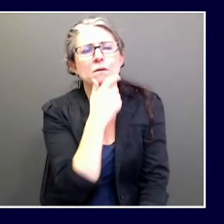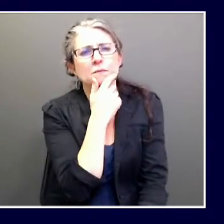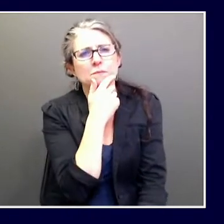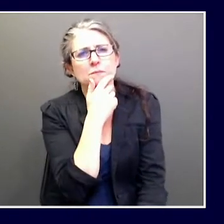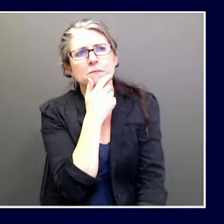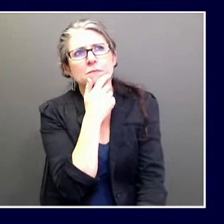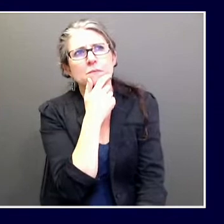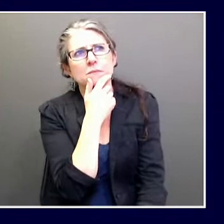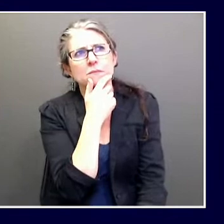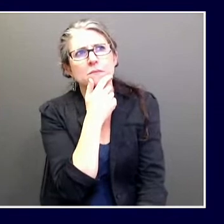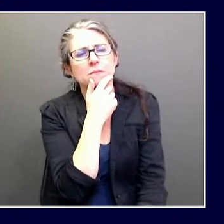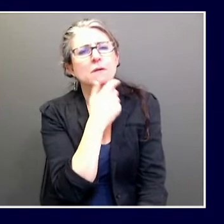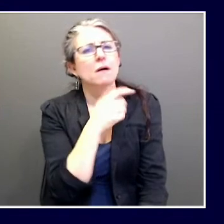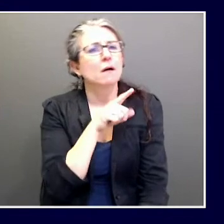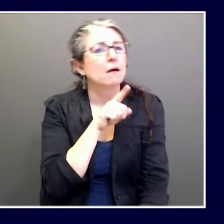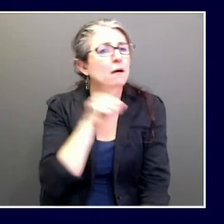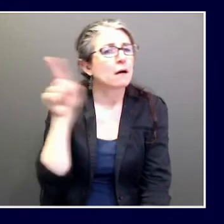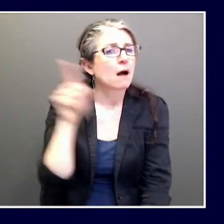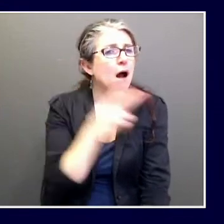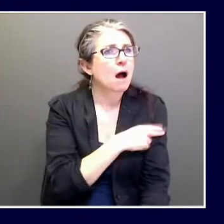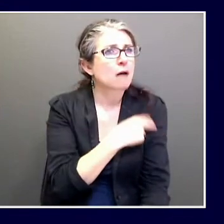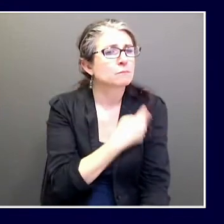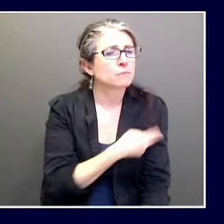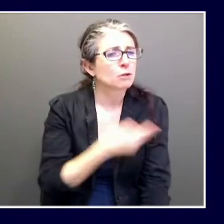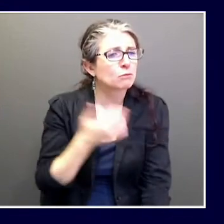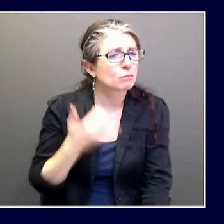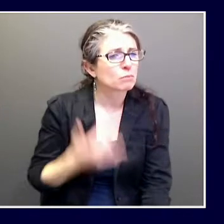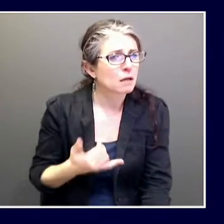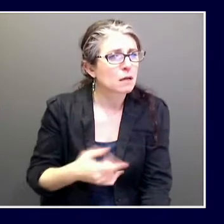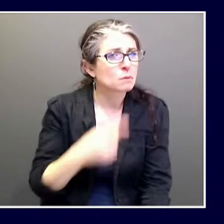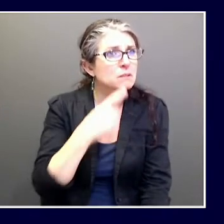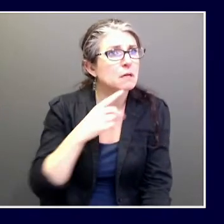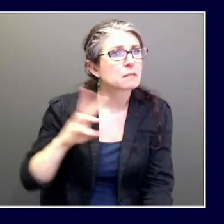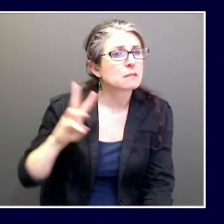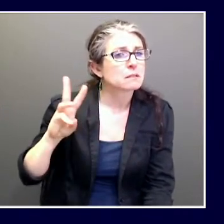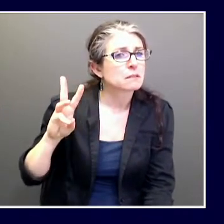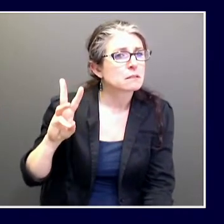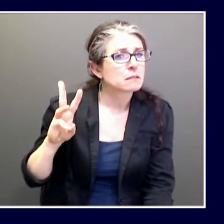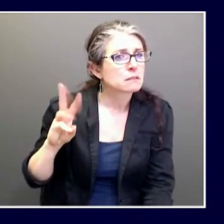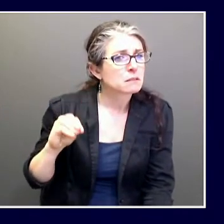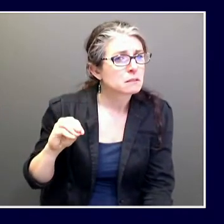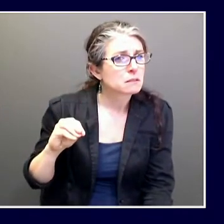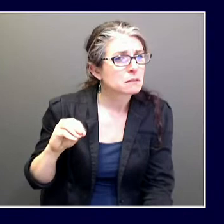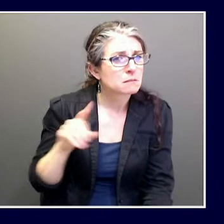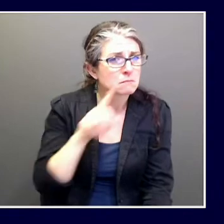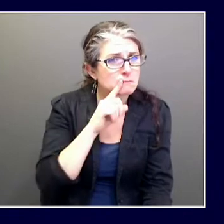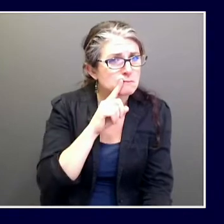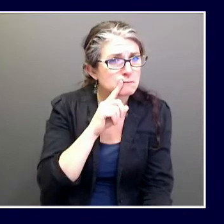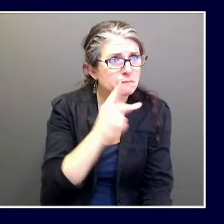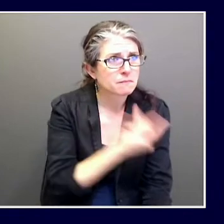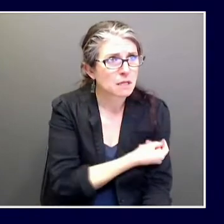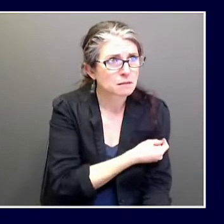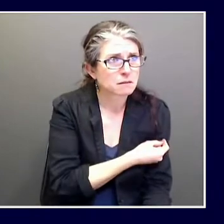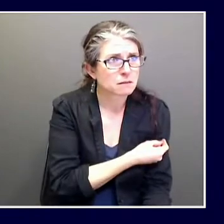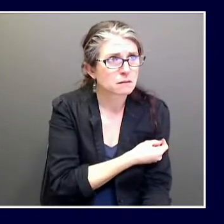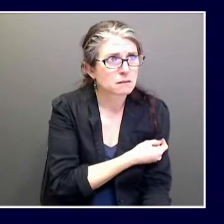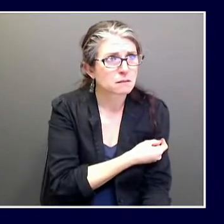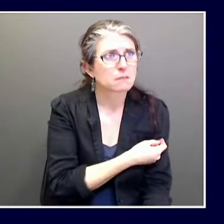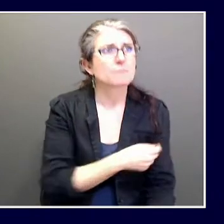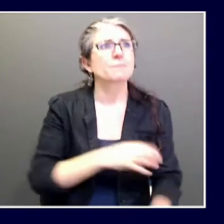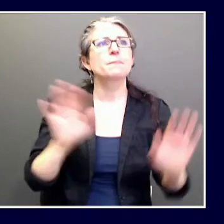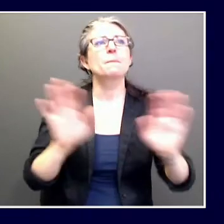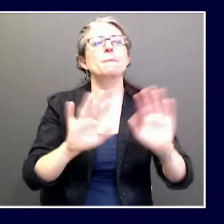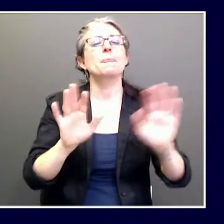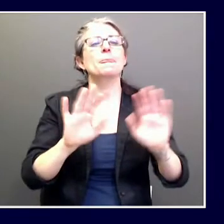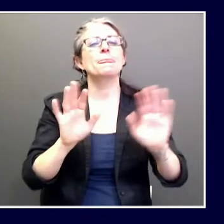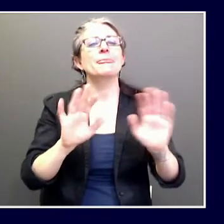about 60% of those are folks who are not vaccinated, or no? That is correct. And that is an average number that has not